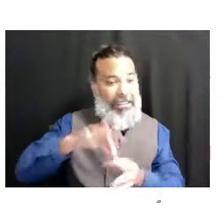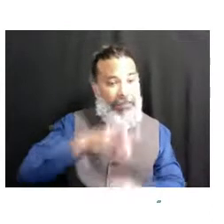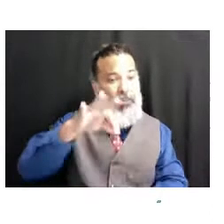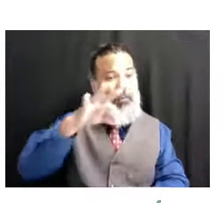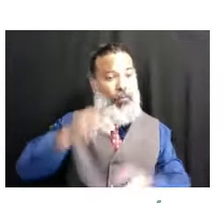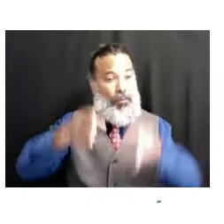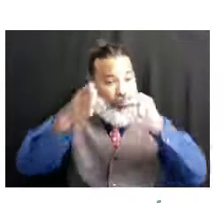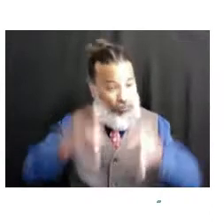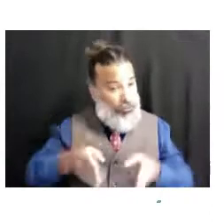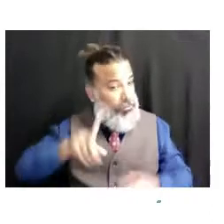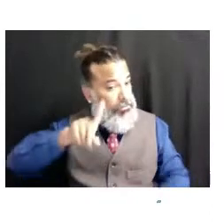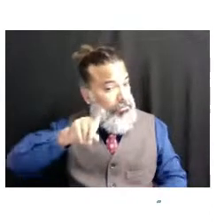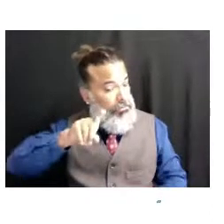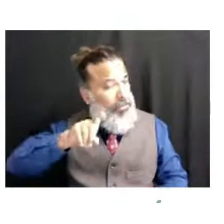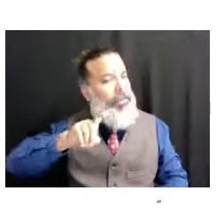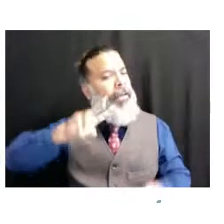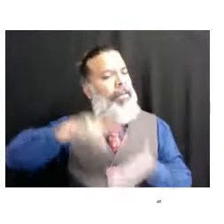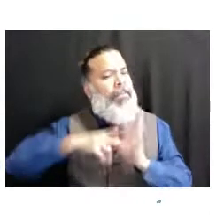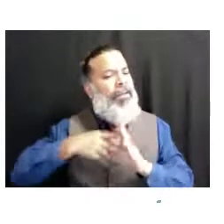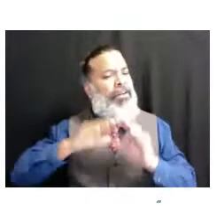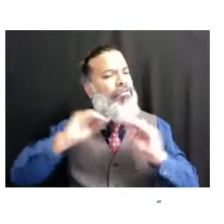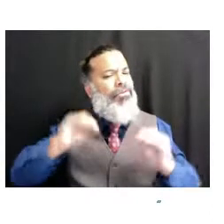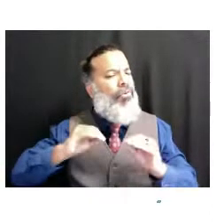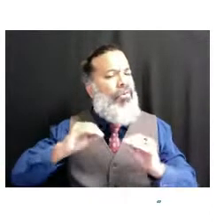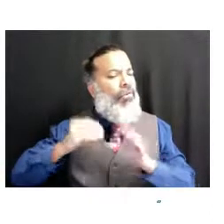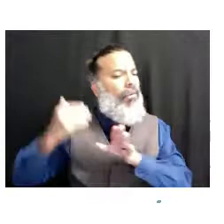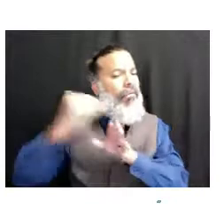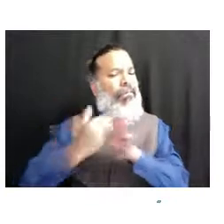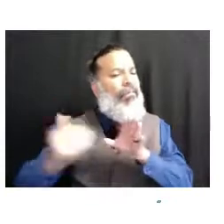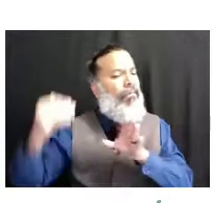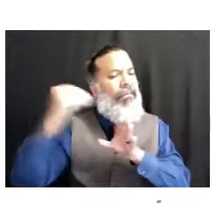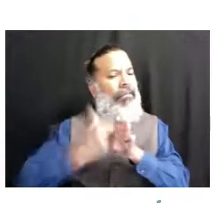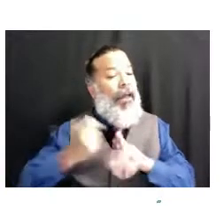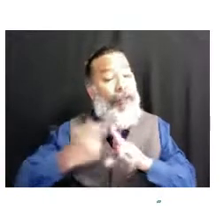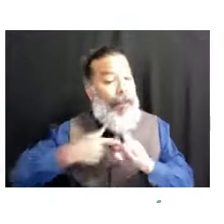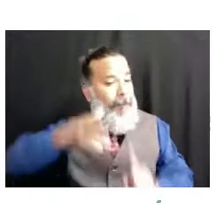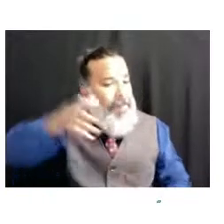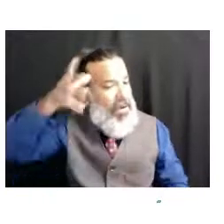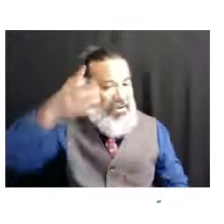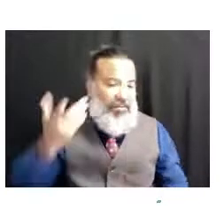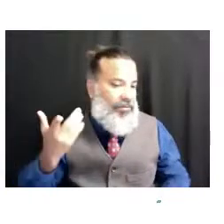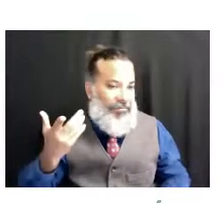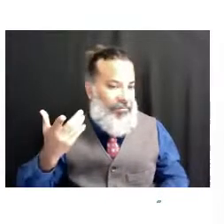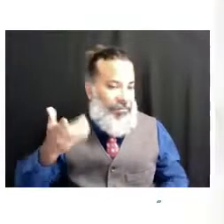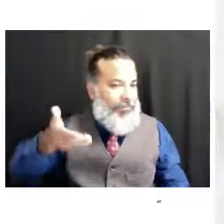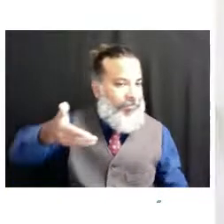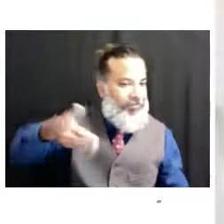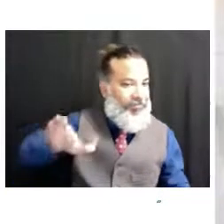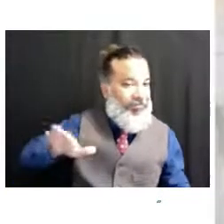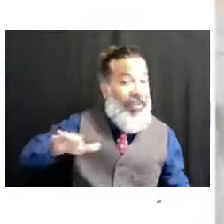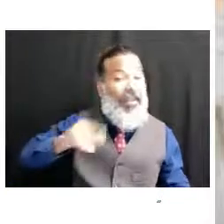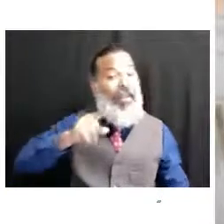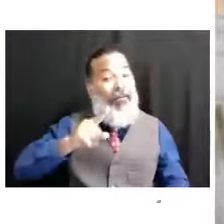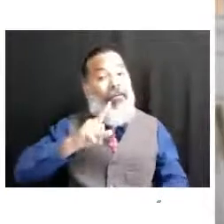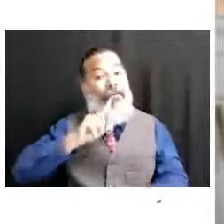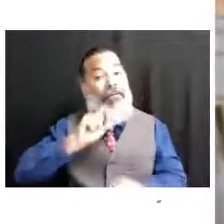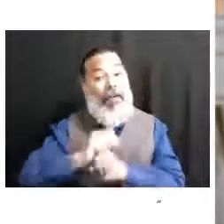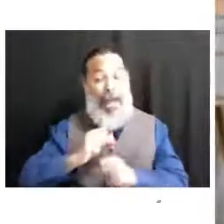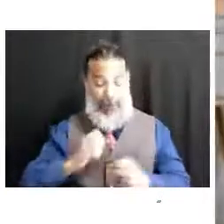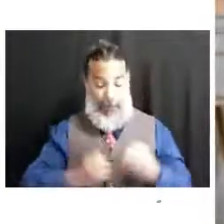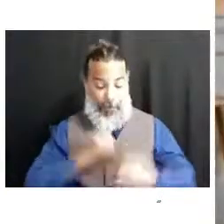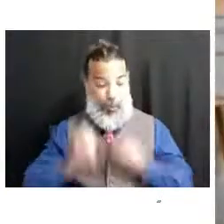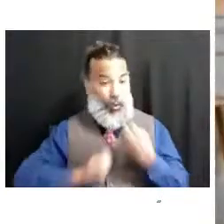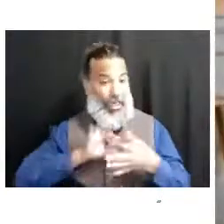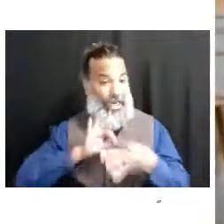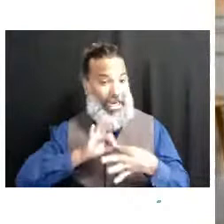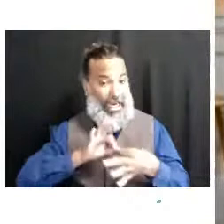person, there should be no interference by parents. If you were going to have an emotional